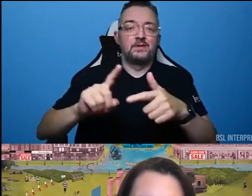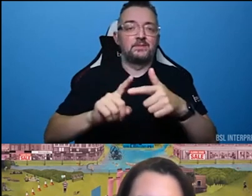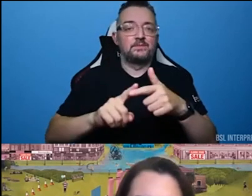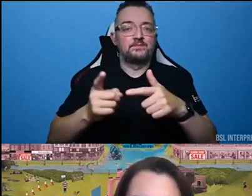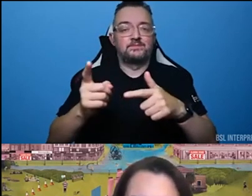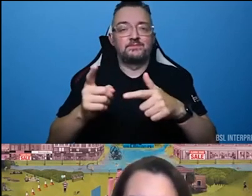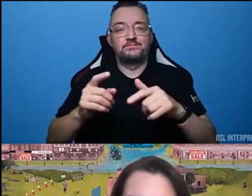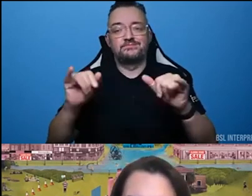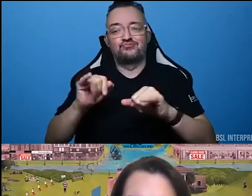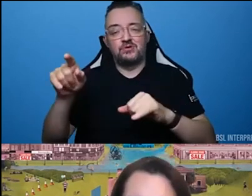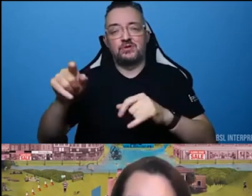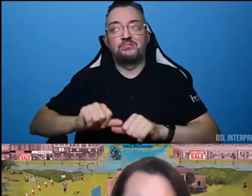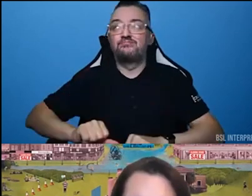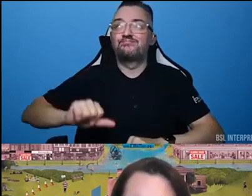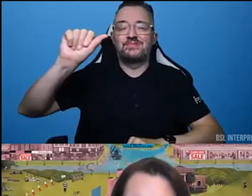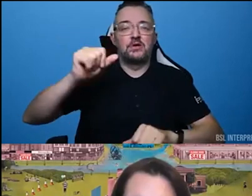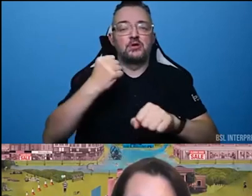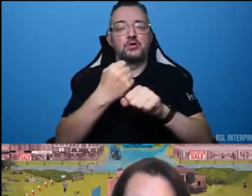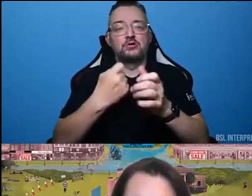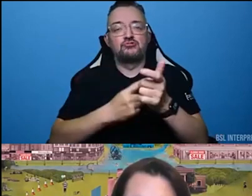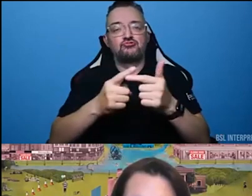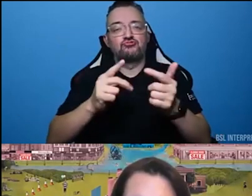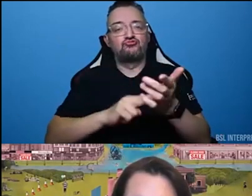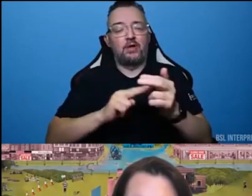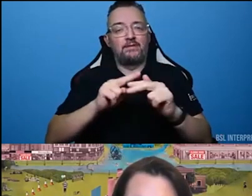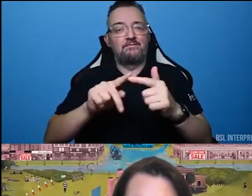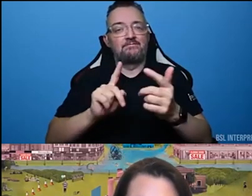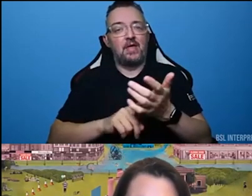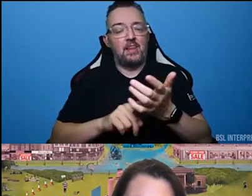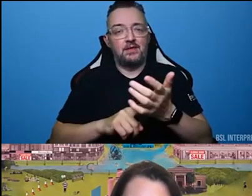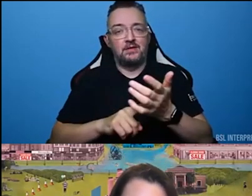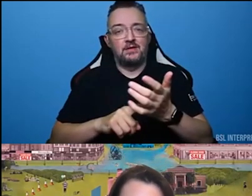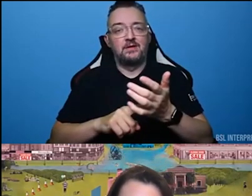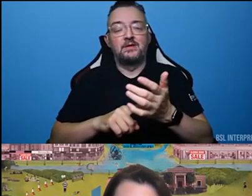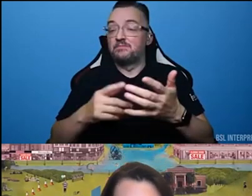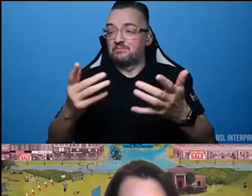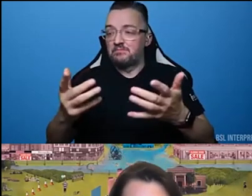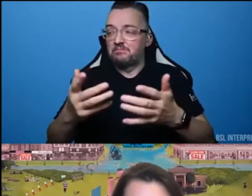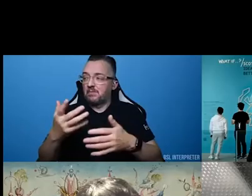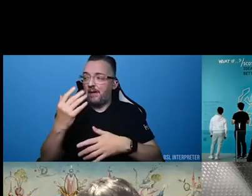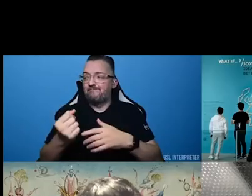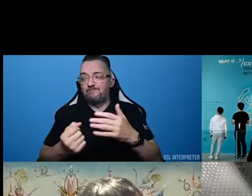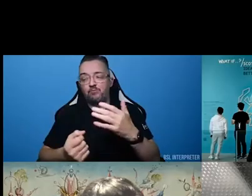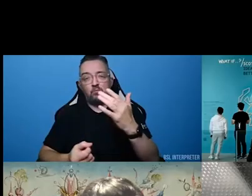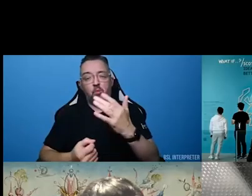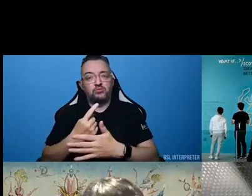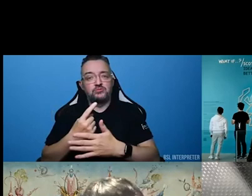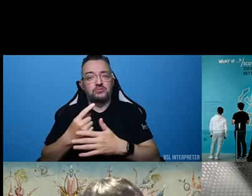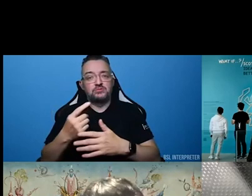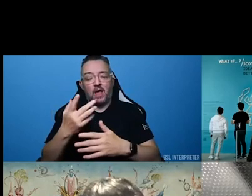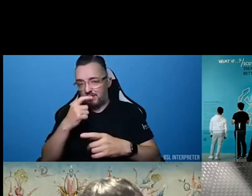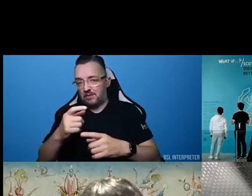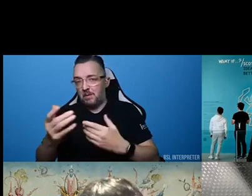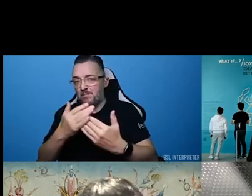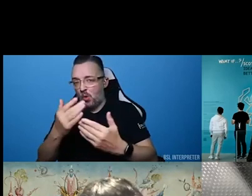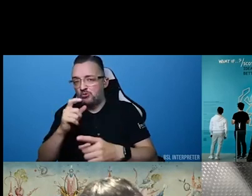the tragedy at Grenfell and a range of other things, arguably there's an opportunity to do more and recapture